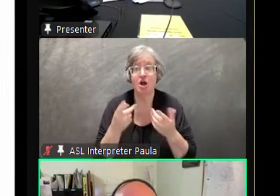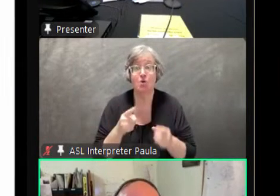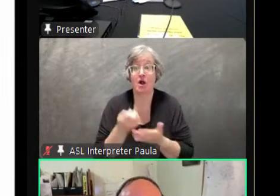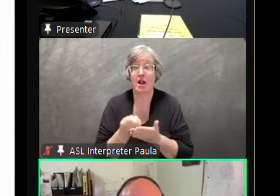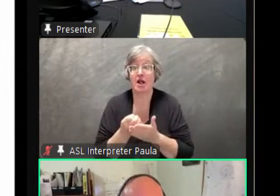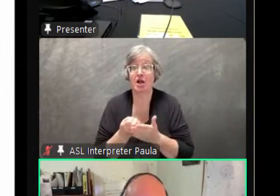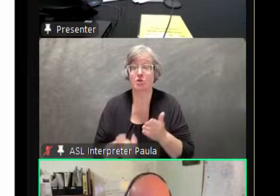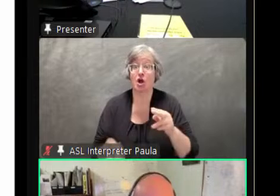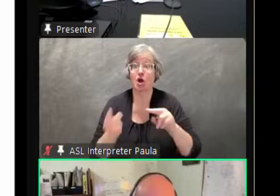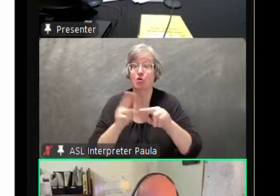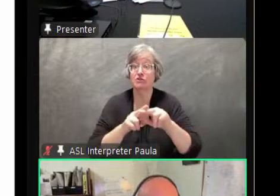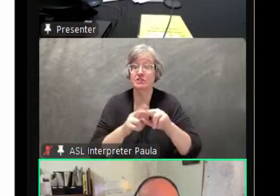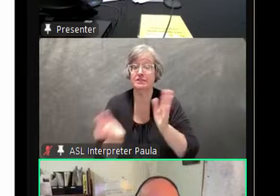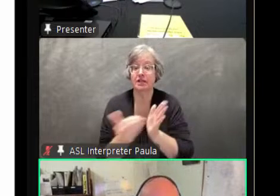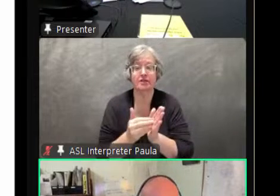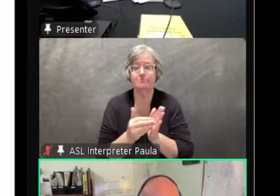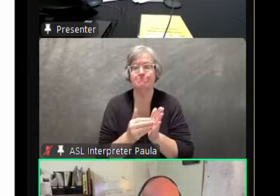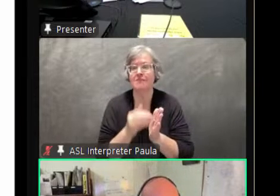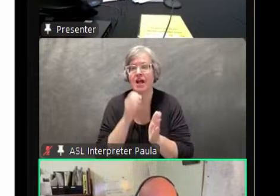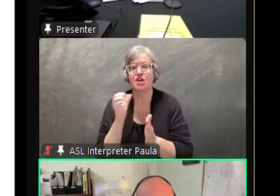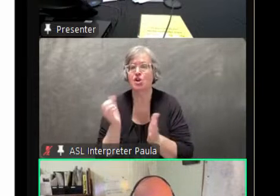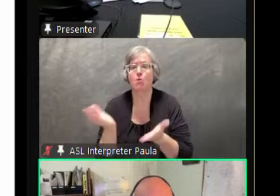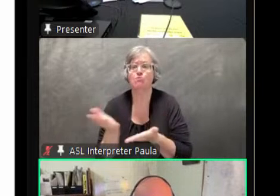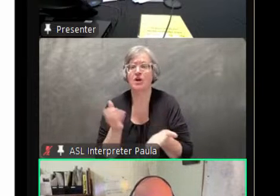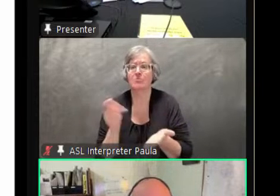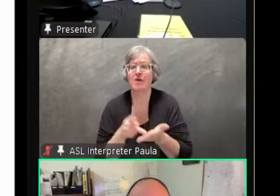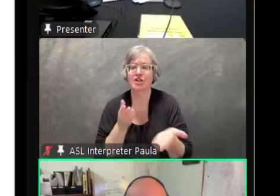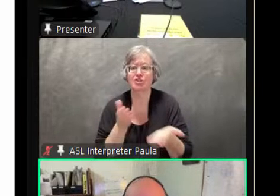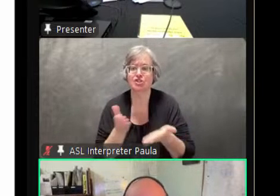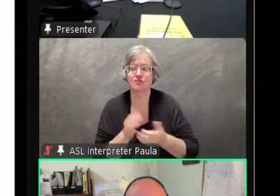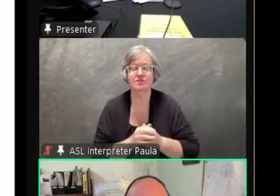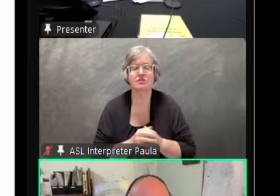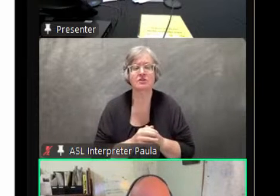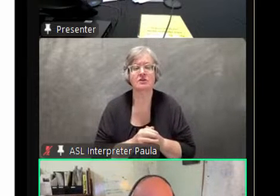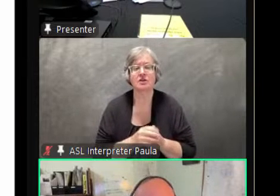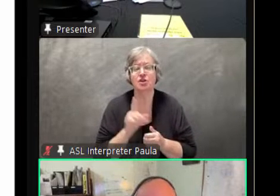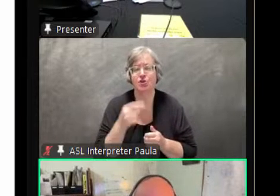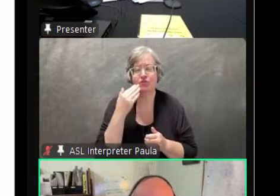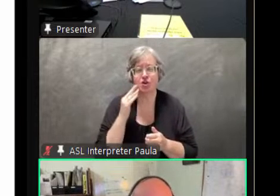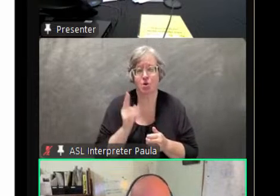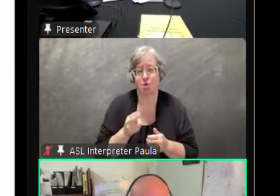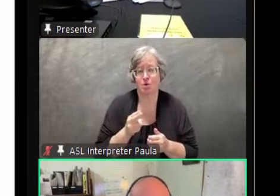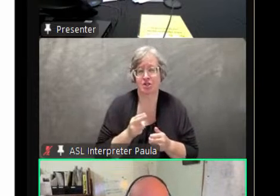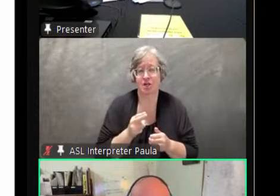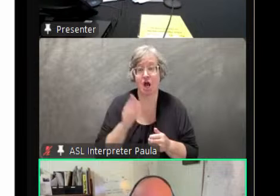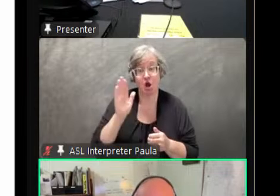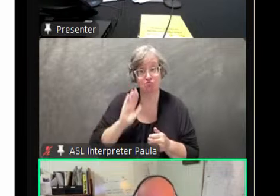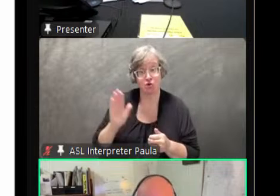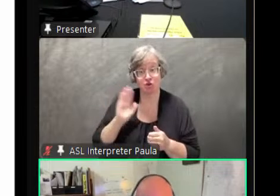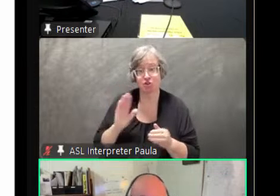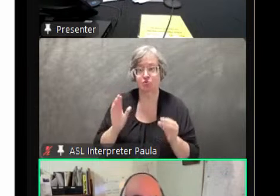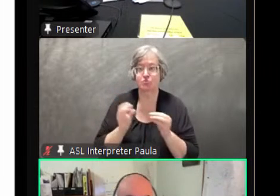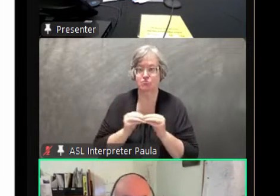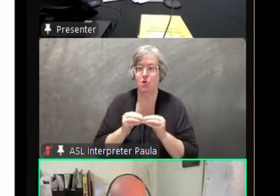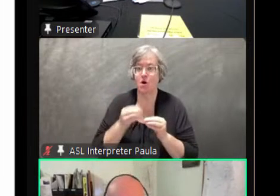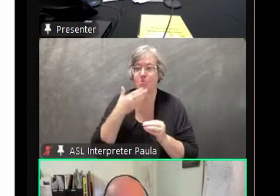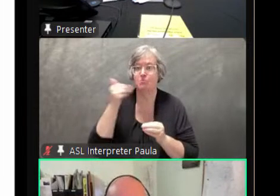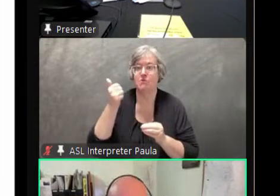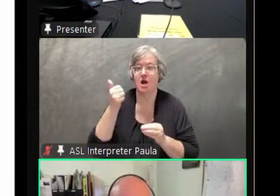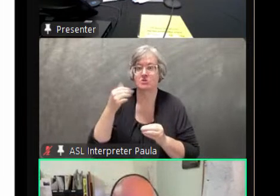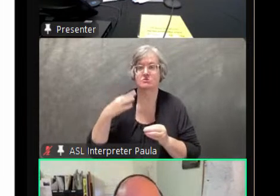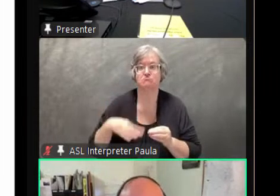comes back, it's never entirely restored. So I want you to be aware of that history, that the network used to be much more useful than it is